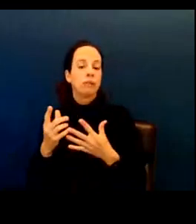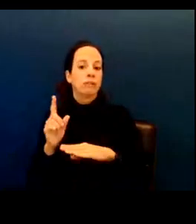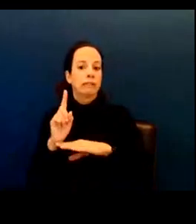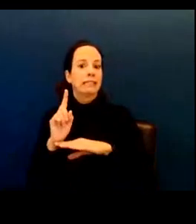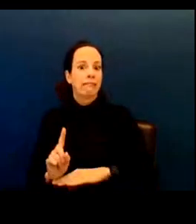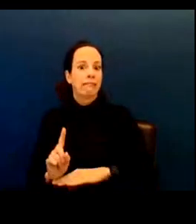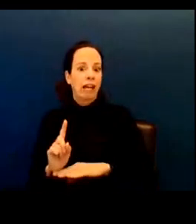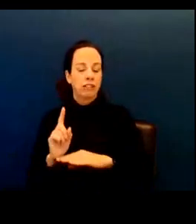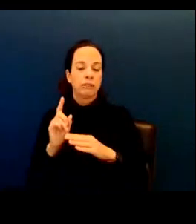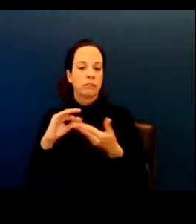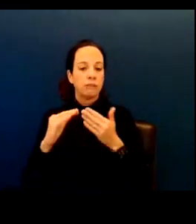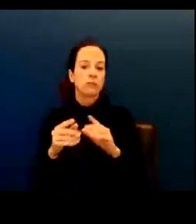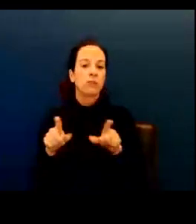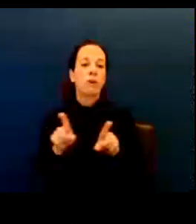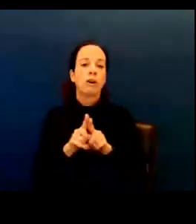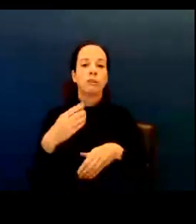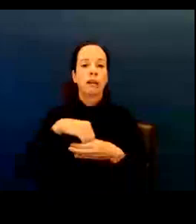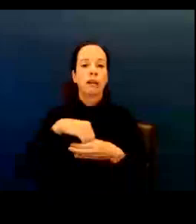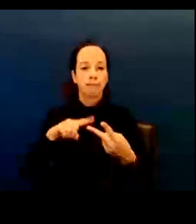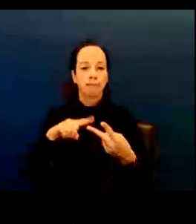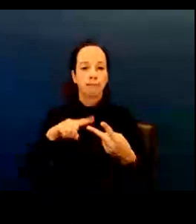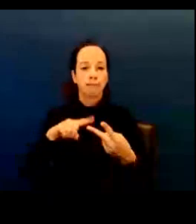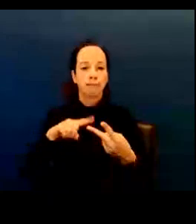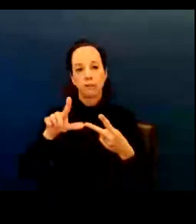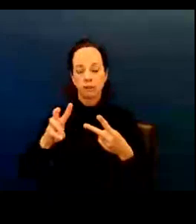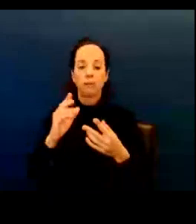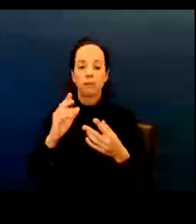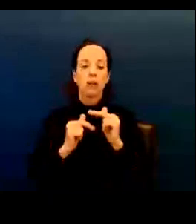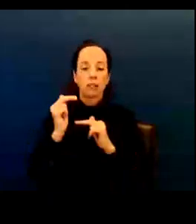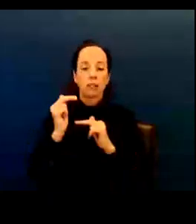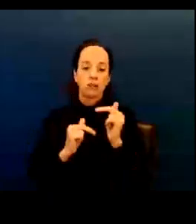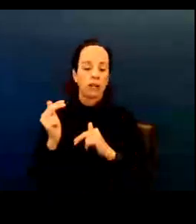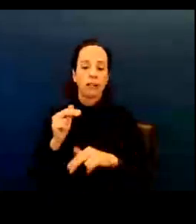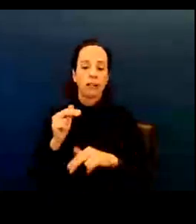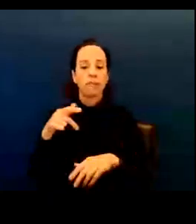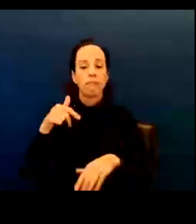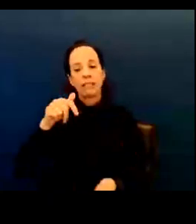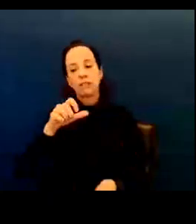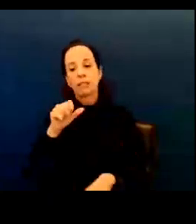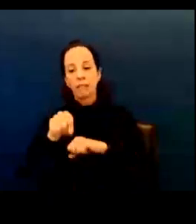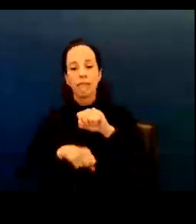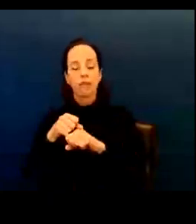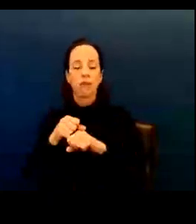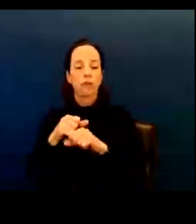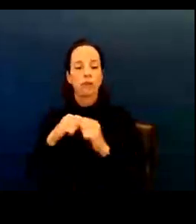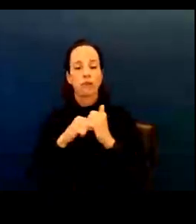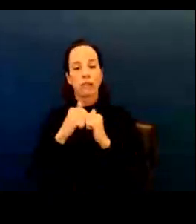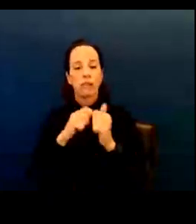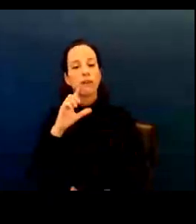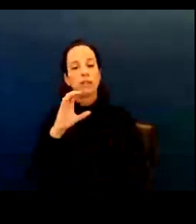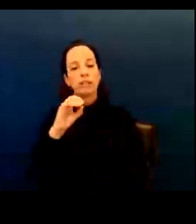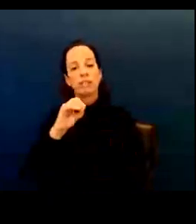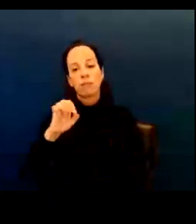tab 126 will construct pedestrian and bicycle infrastructure for 0.9 miles of State Route